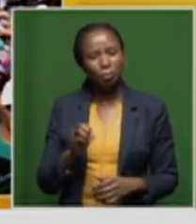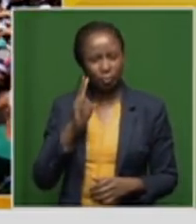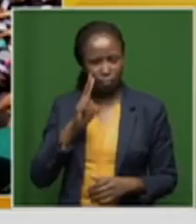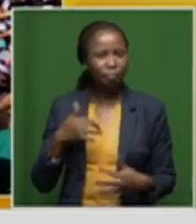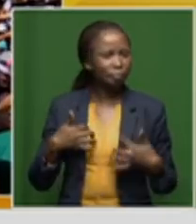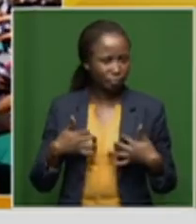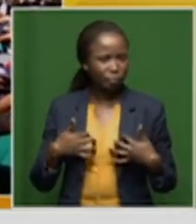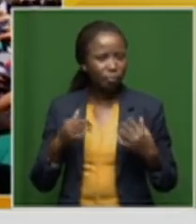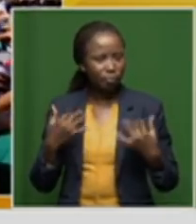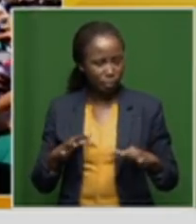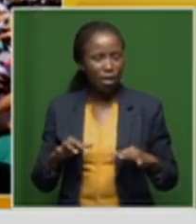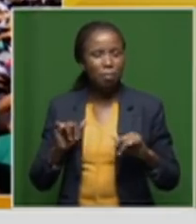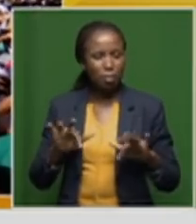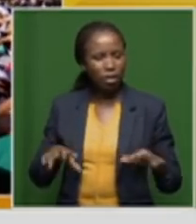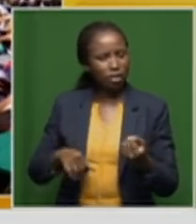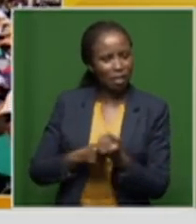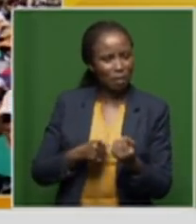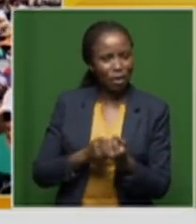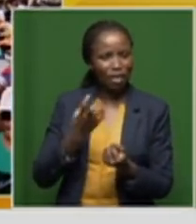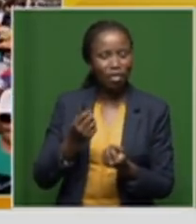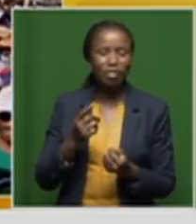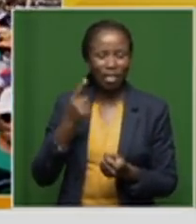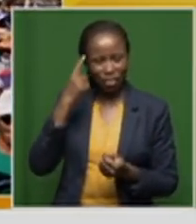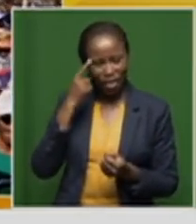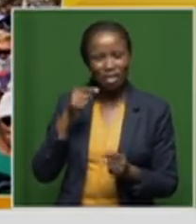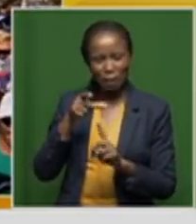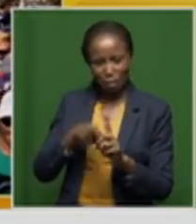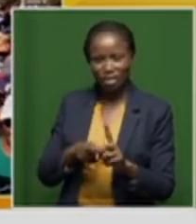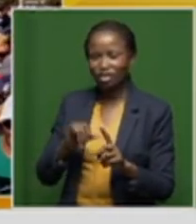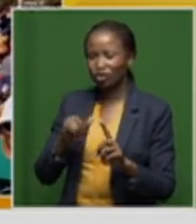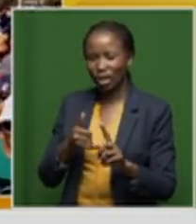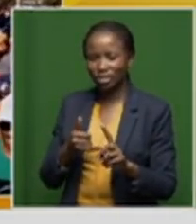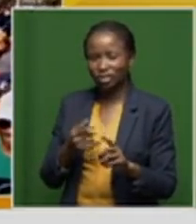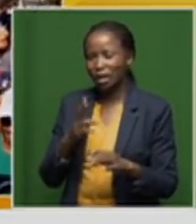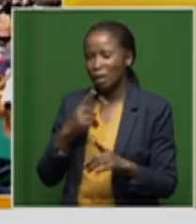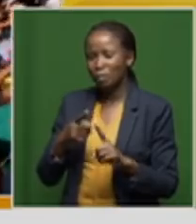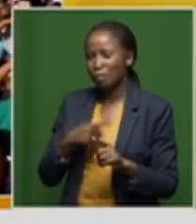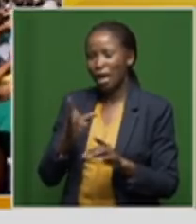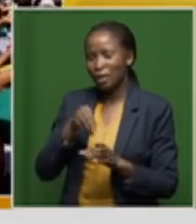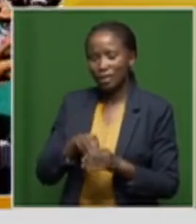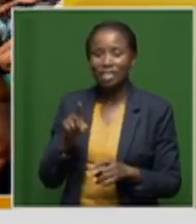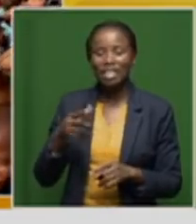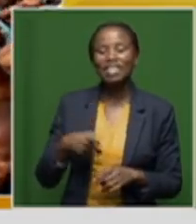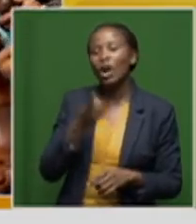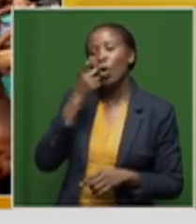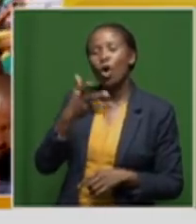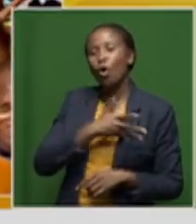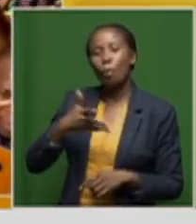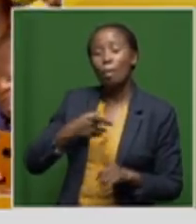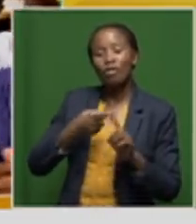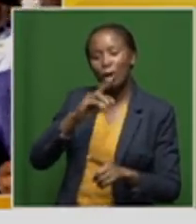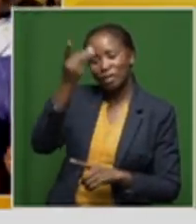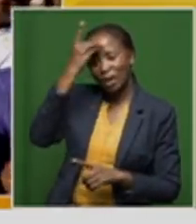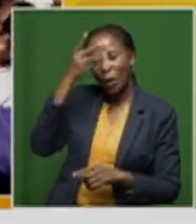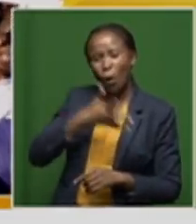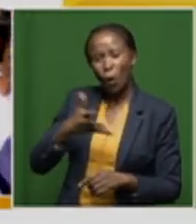excitement. She's well received by her supporters. So I suppose she's just playing her cards right now. They call her Umama Wase Tegwini, Umama Onama Branch.